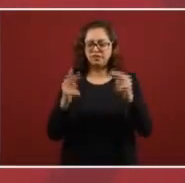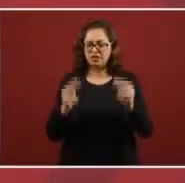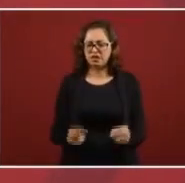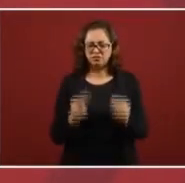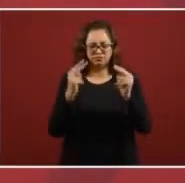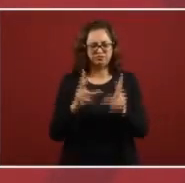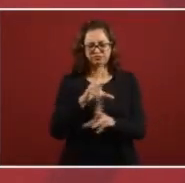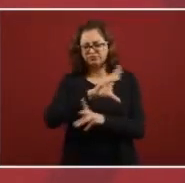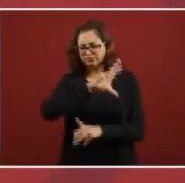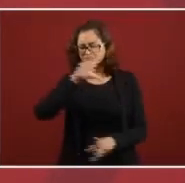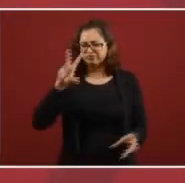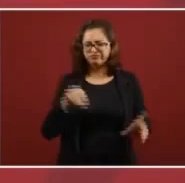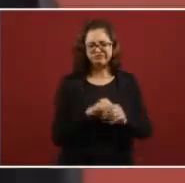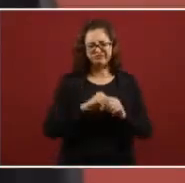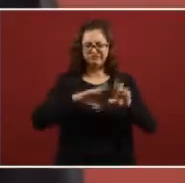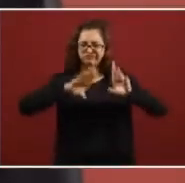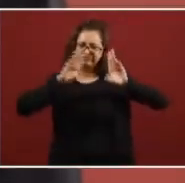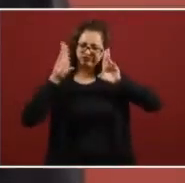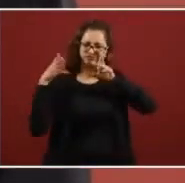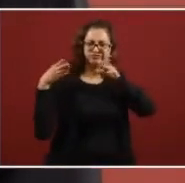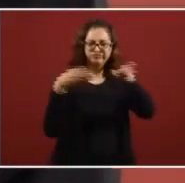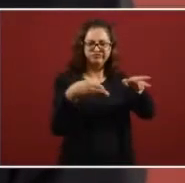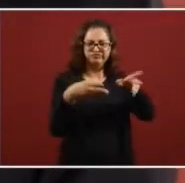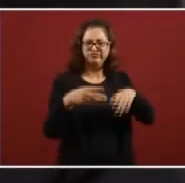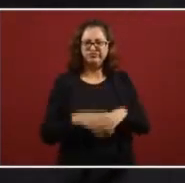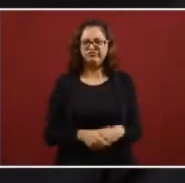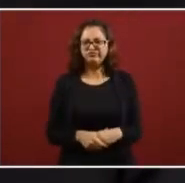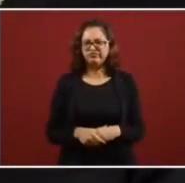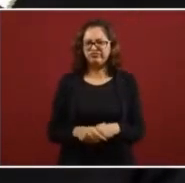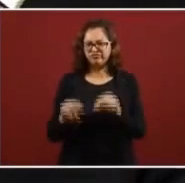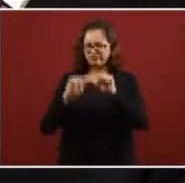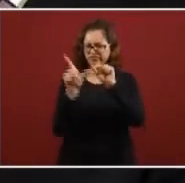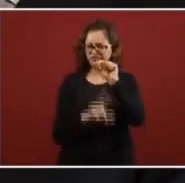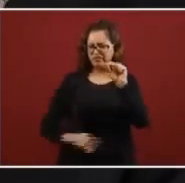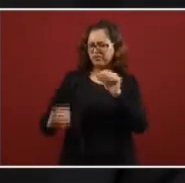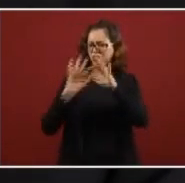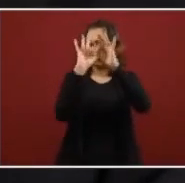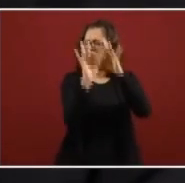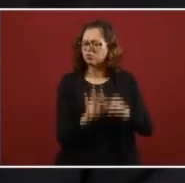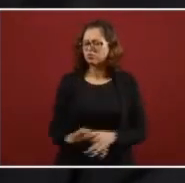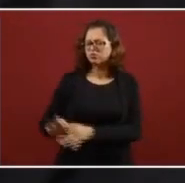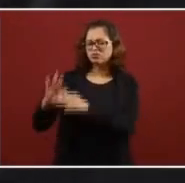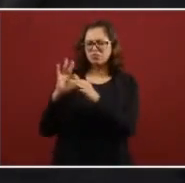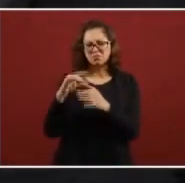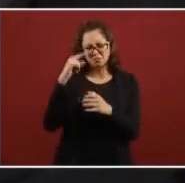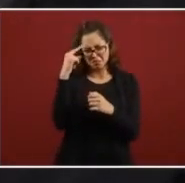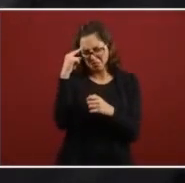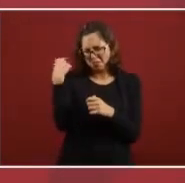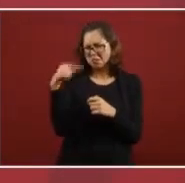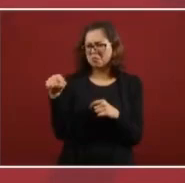that the market would resolve it all, that why should the state,